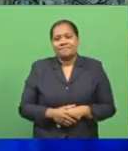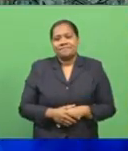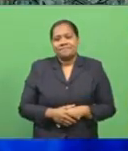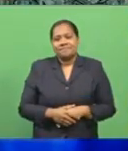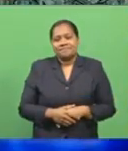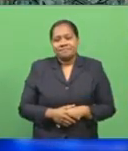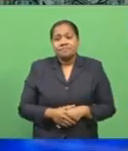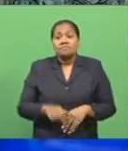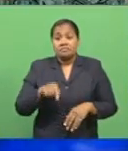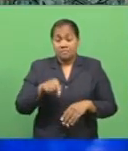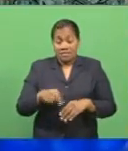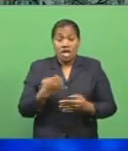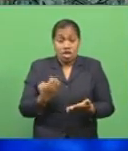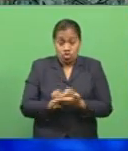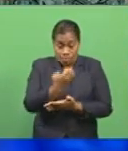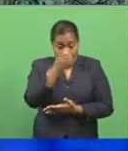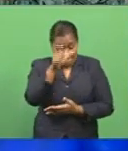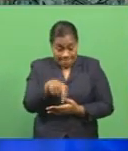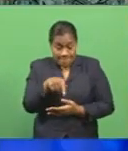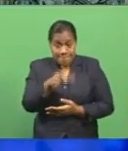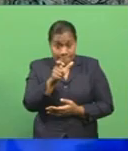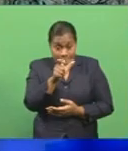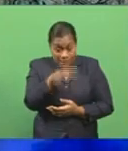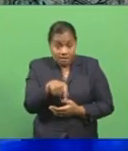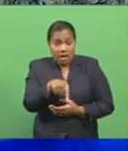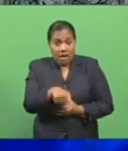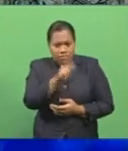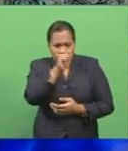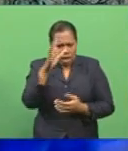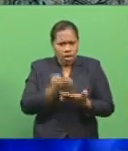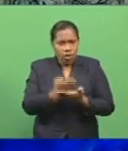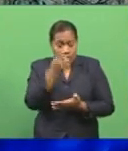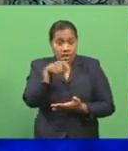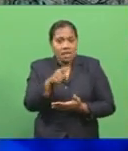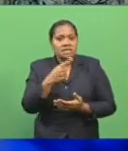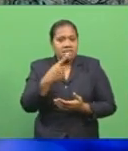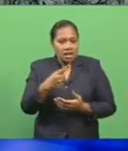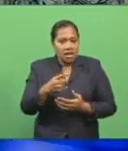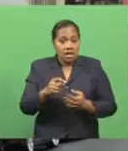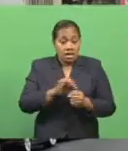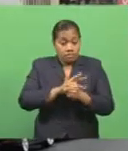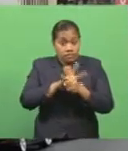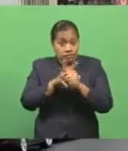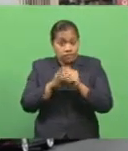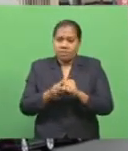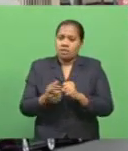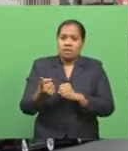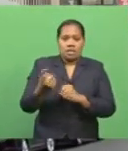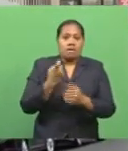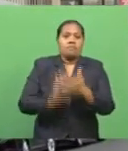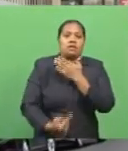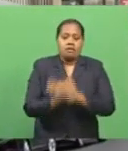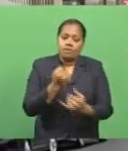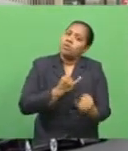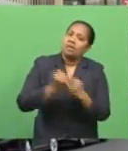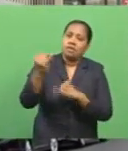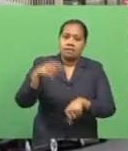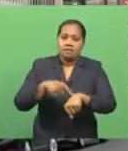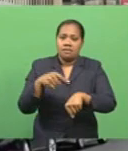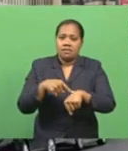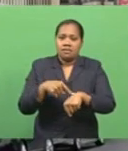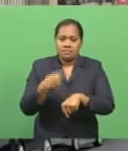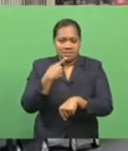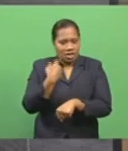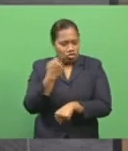Economist Dr. Rohit Kishore says the COVID-19 pandemic has come at the worst time. He believes there is no easy